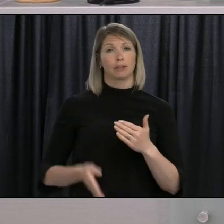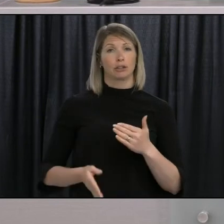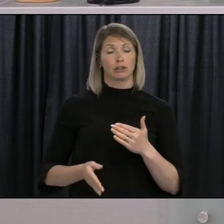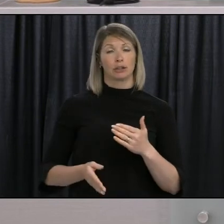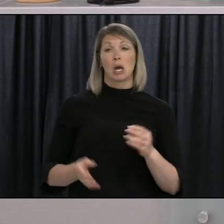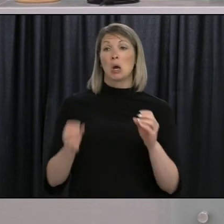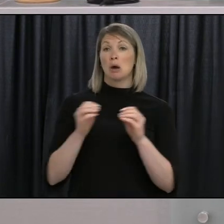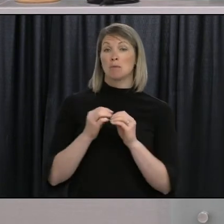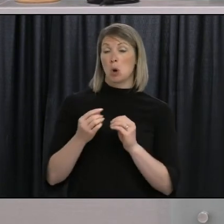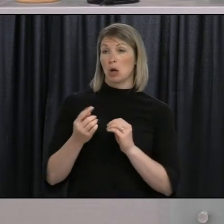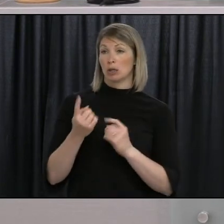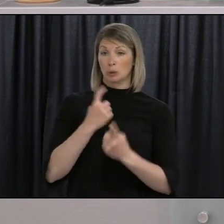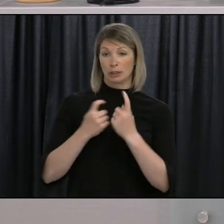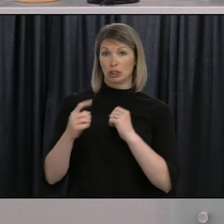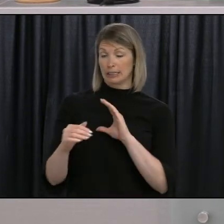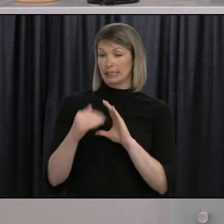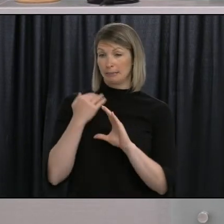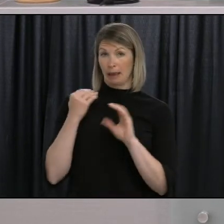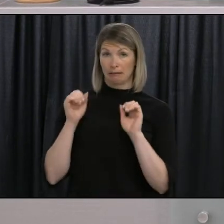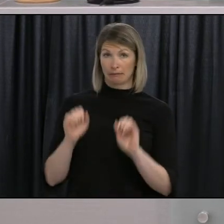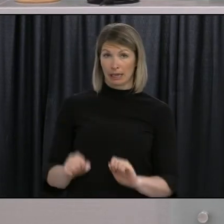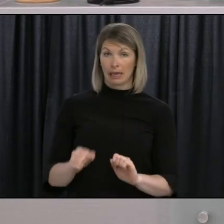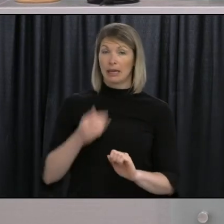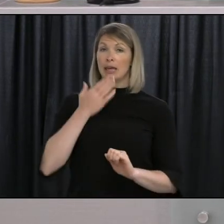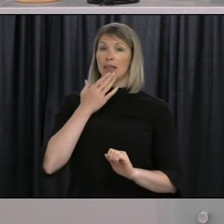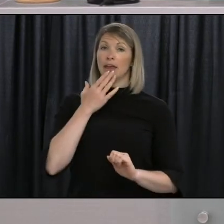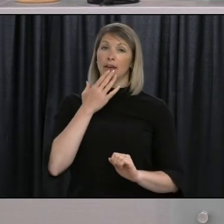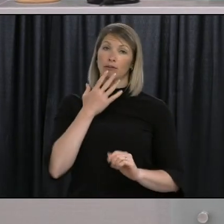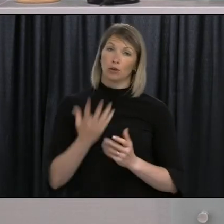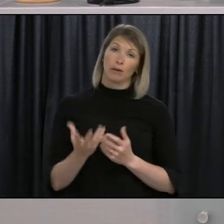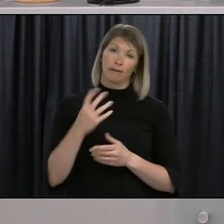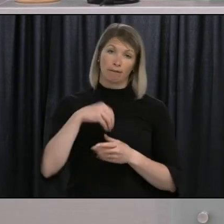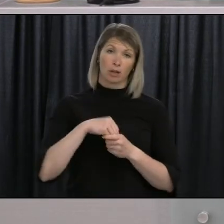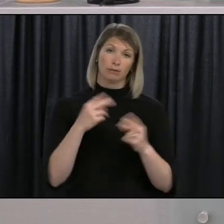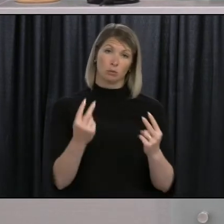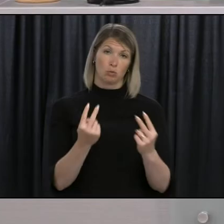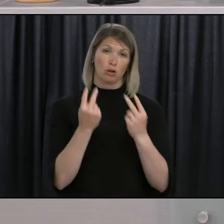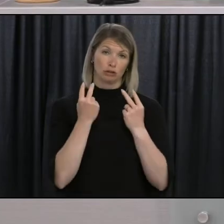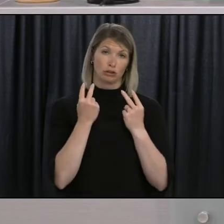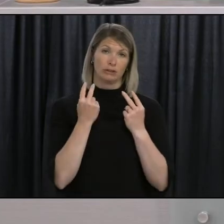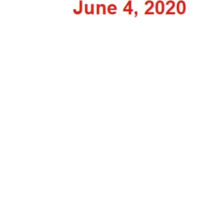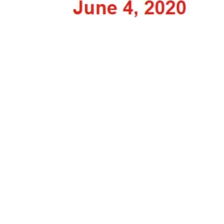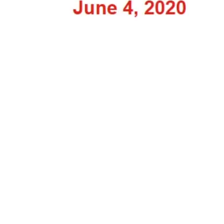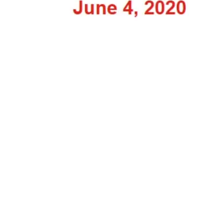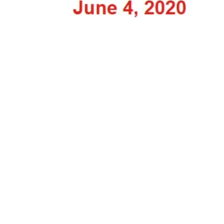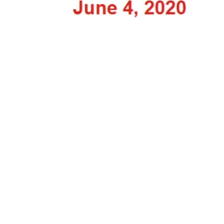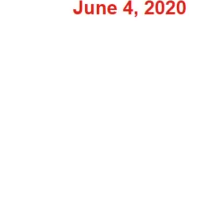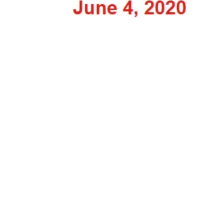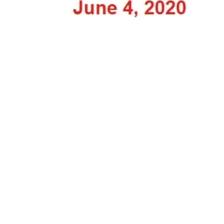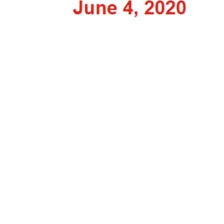follow-up questions you have by email. Thank you for participating in today's availability. Thanks, everyone.